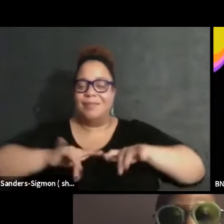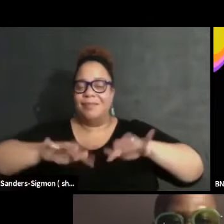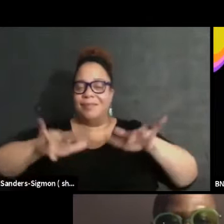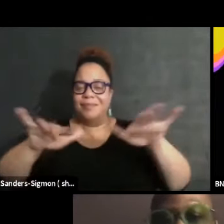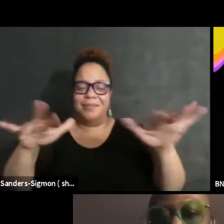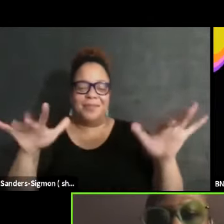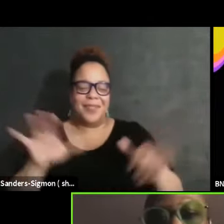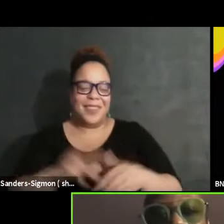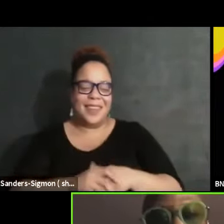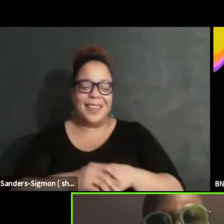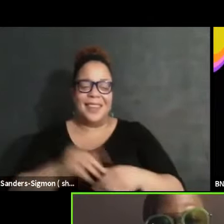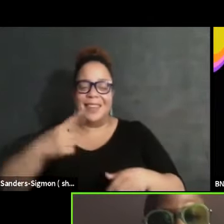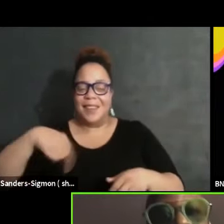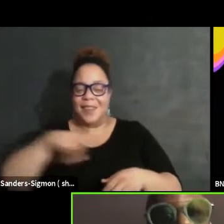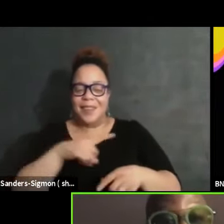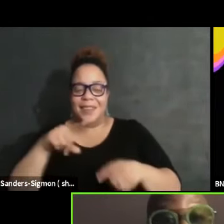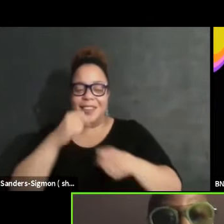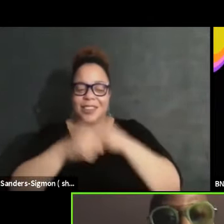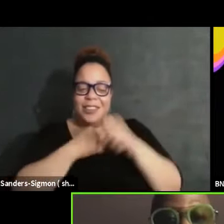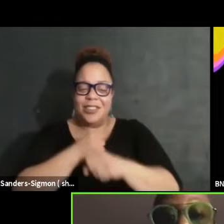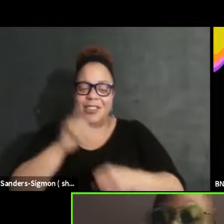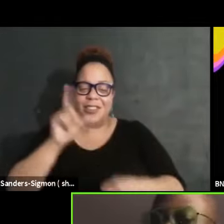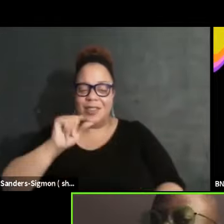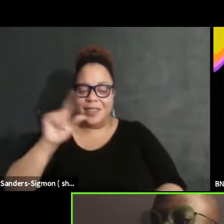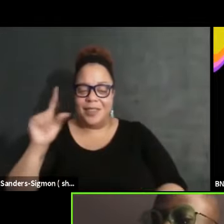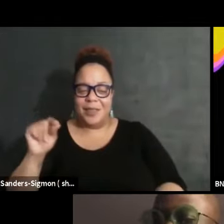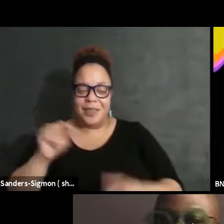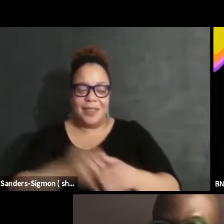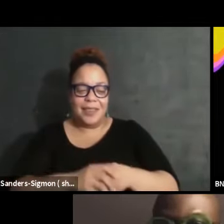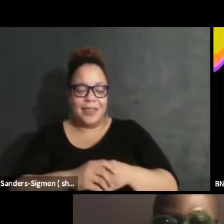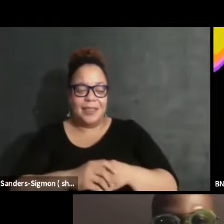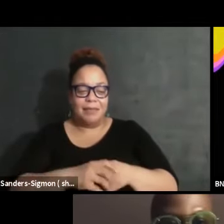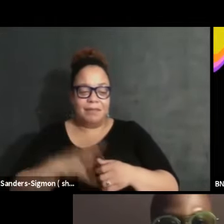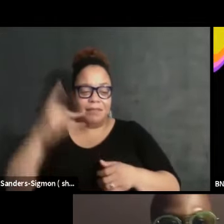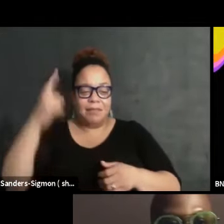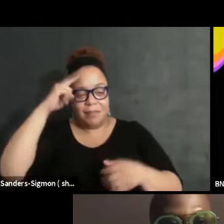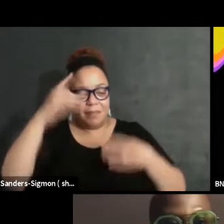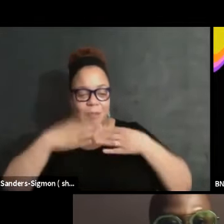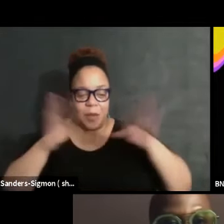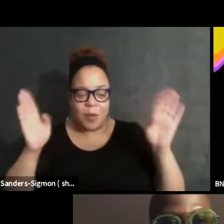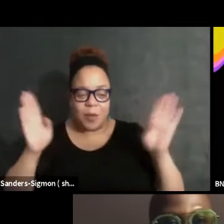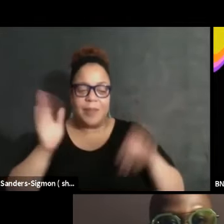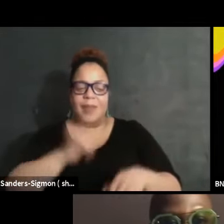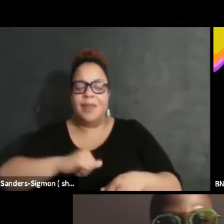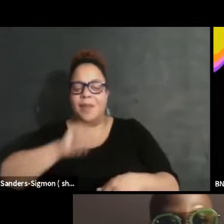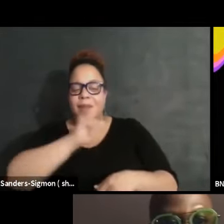we need progressive attitudes like that, family. Beautiful work.